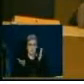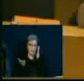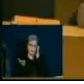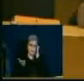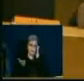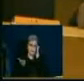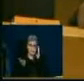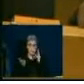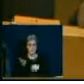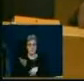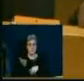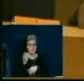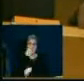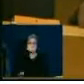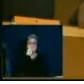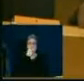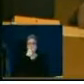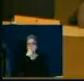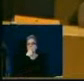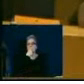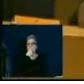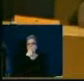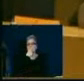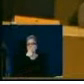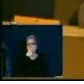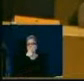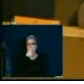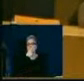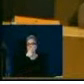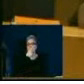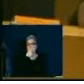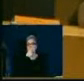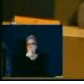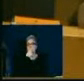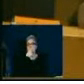I guess as a question, this did not necessarily,